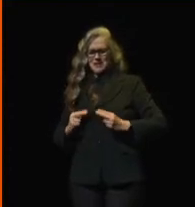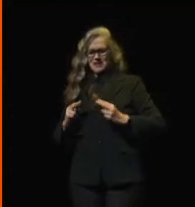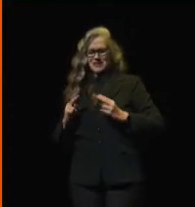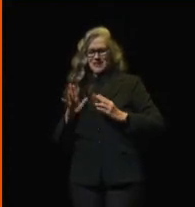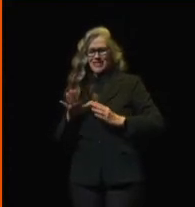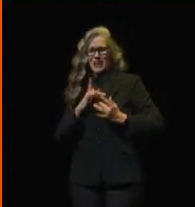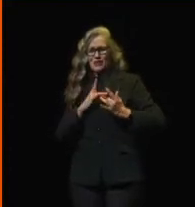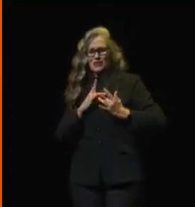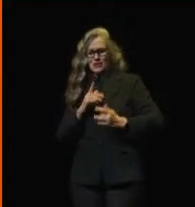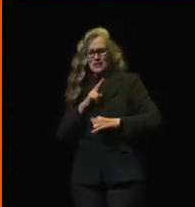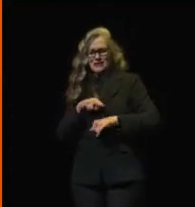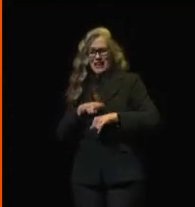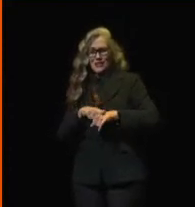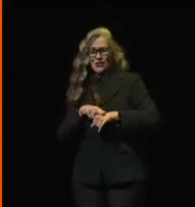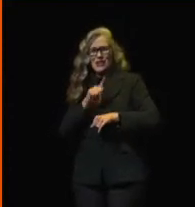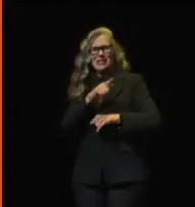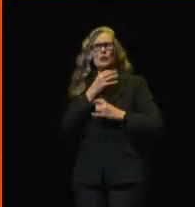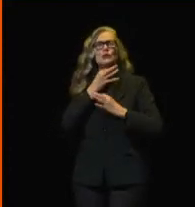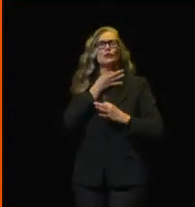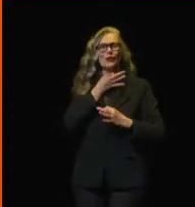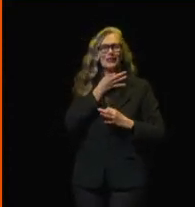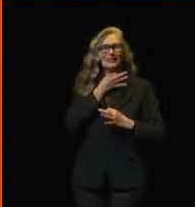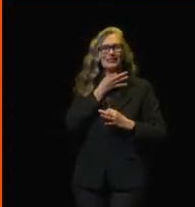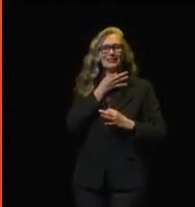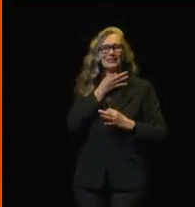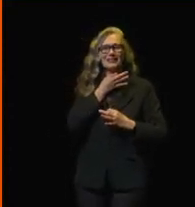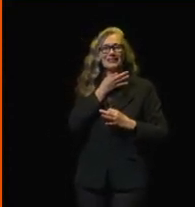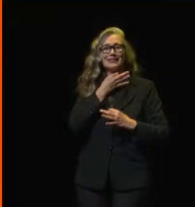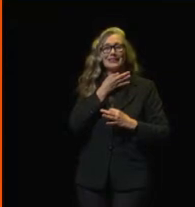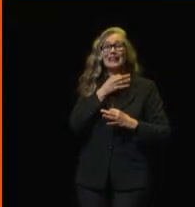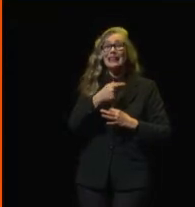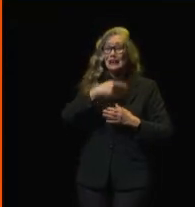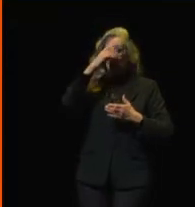He truly believed that a better world was possible.